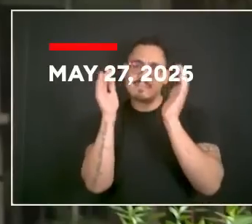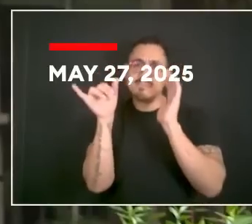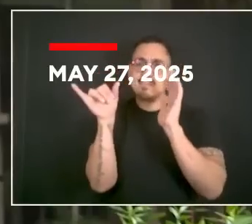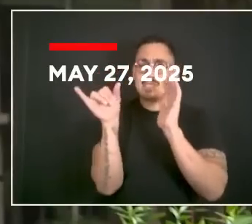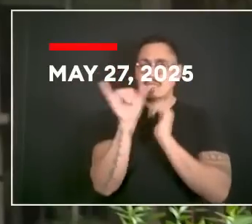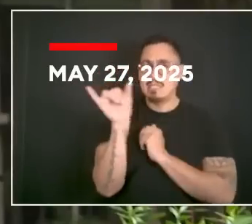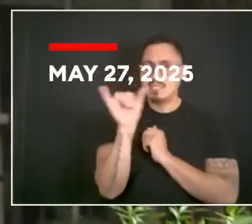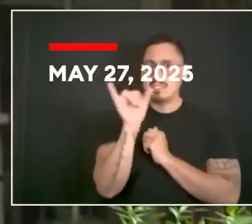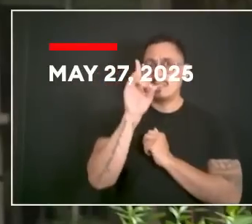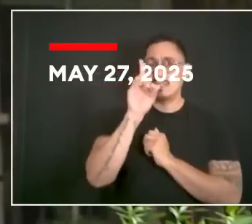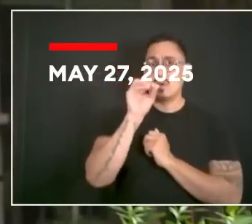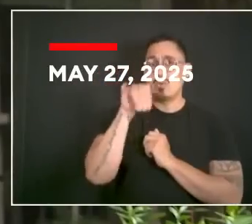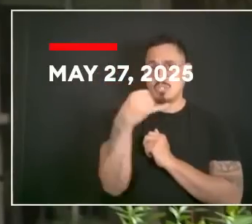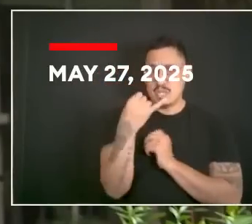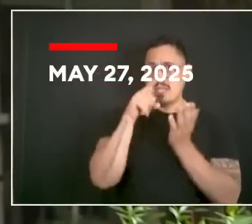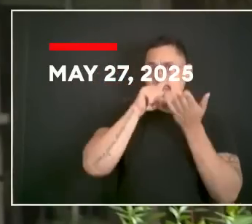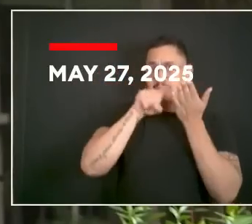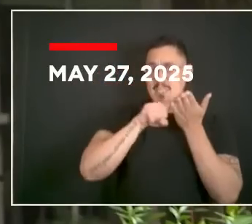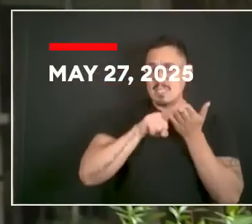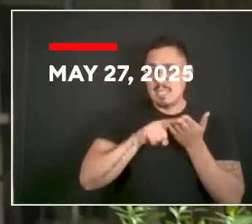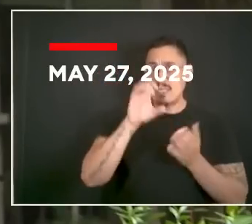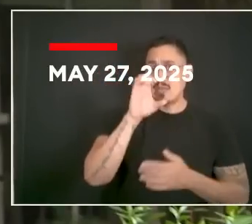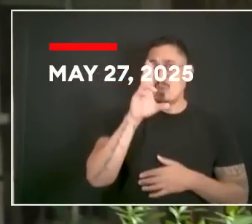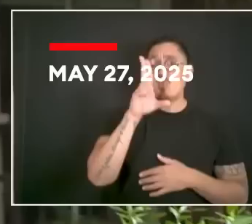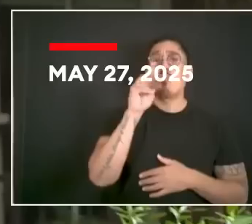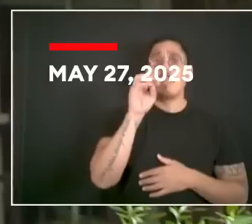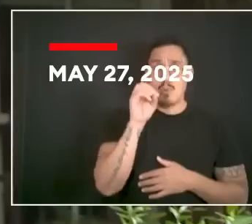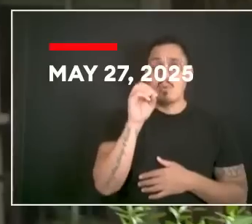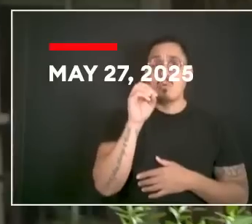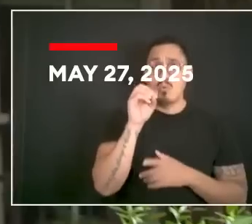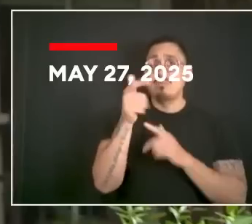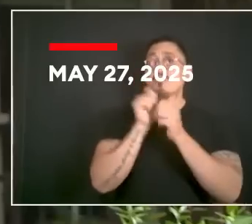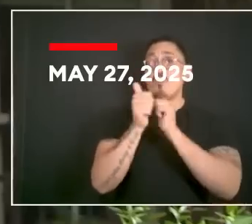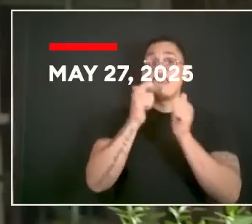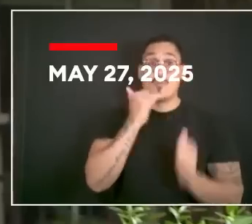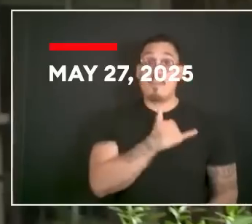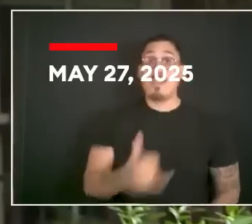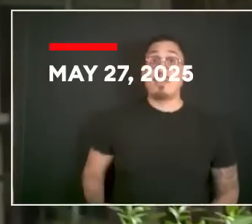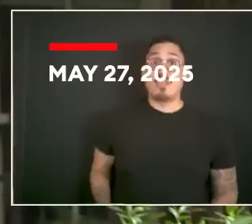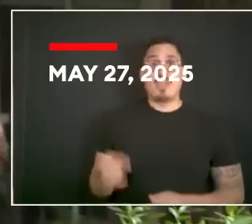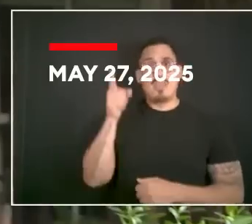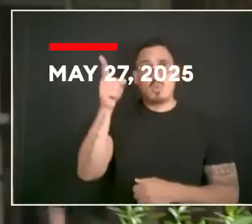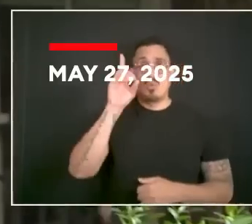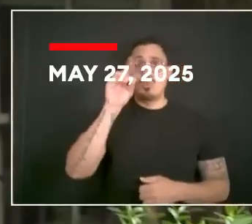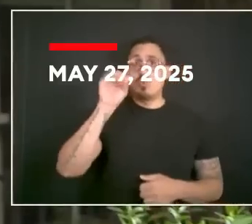into Cuomo right now as he's running for mayor and your investigation from the DOJ? Do you see any similarities?